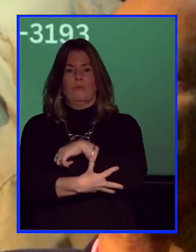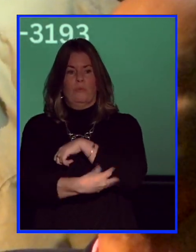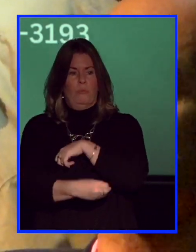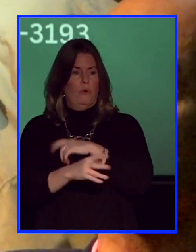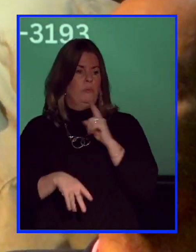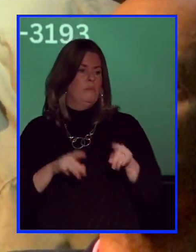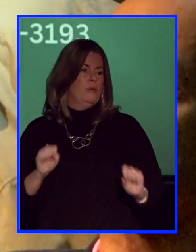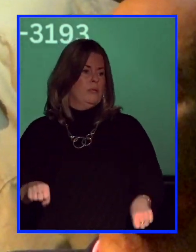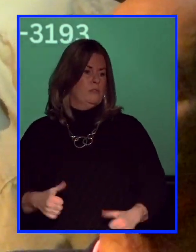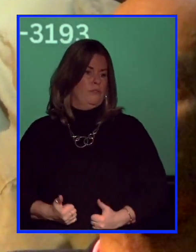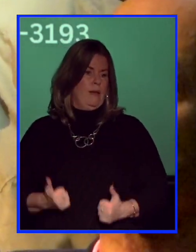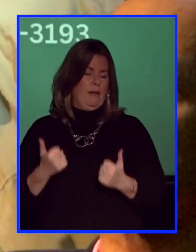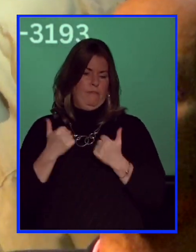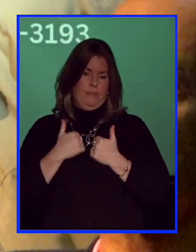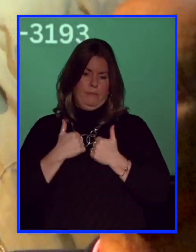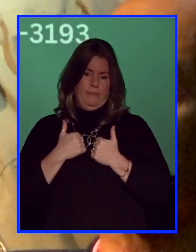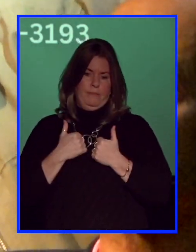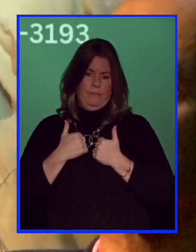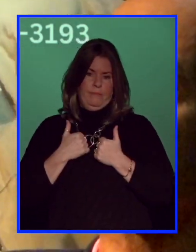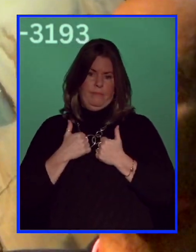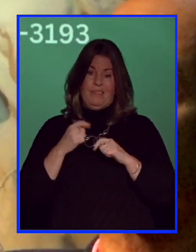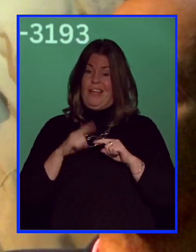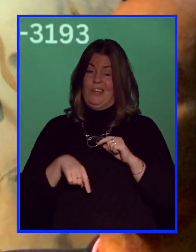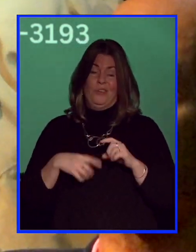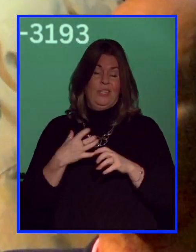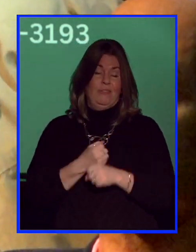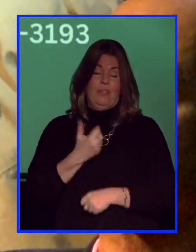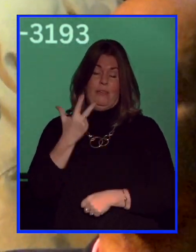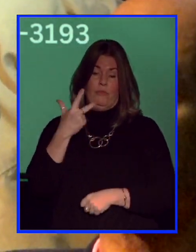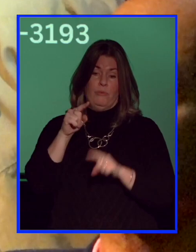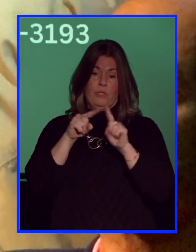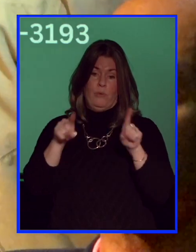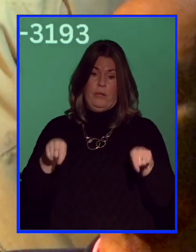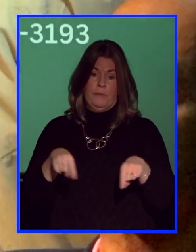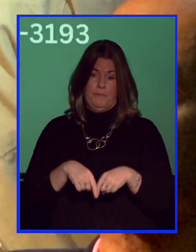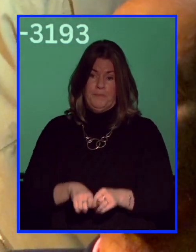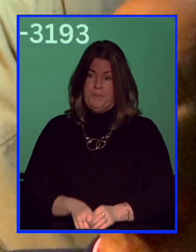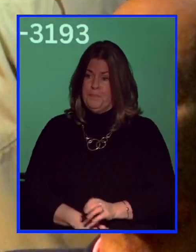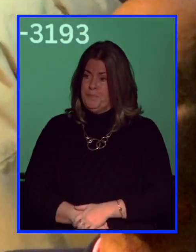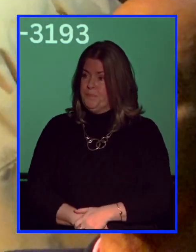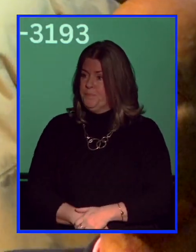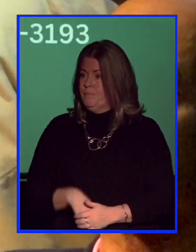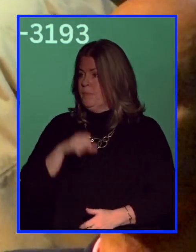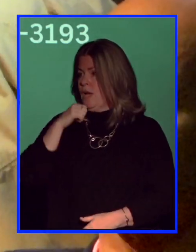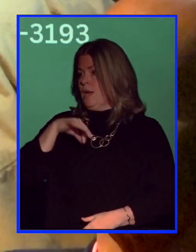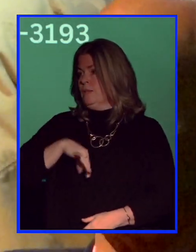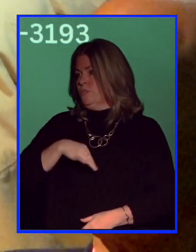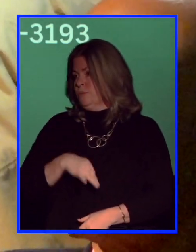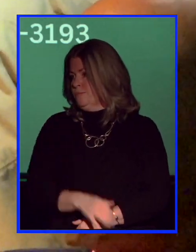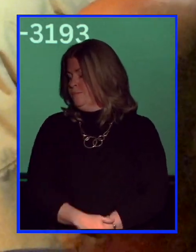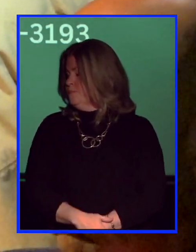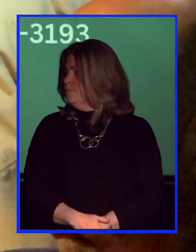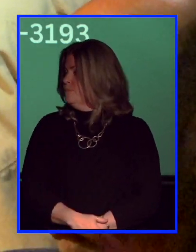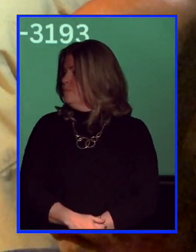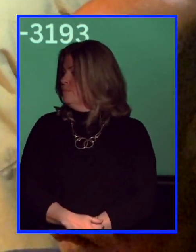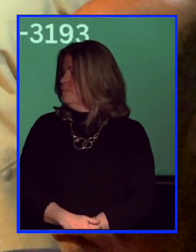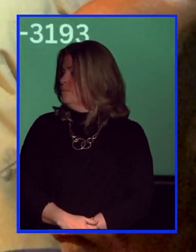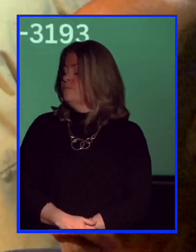can survive? I can't even get three squares. Not eligible.